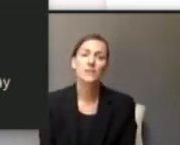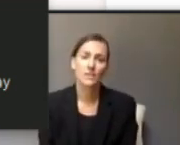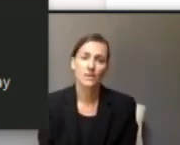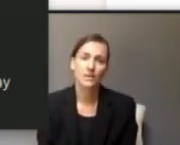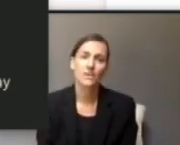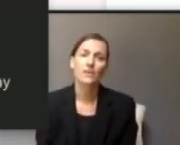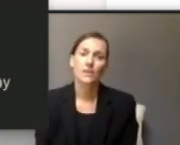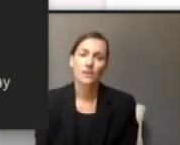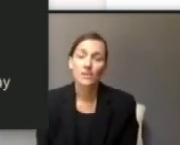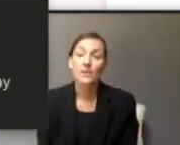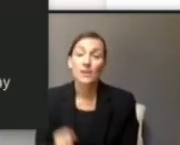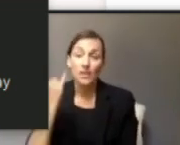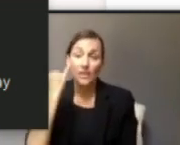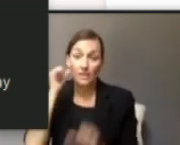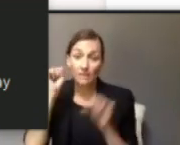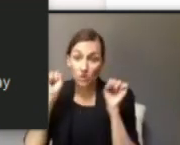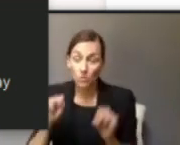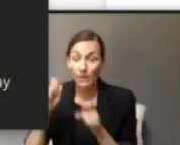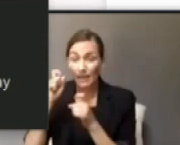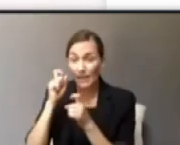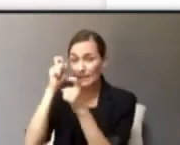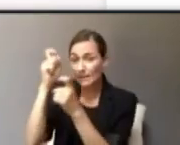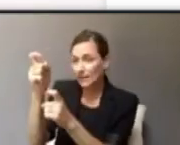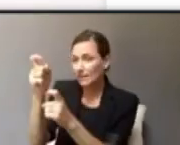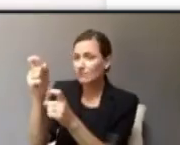and so if you can give, please give.